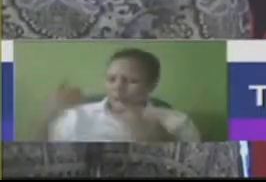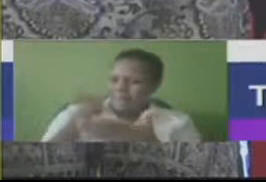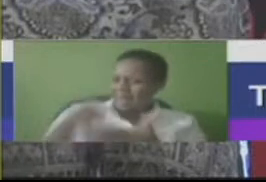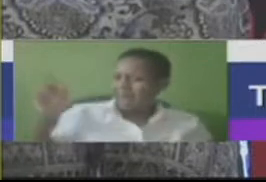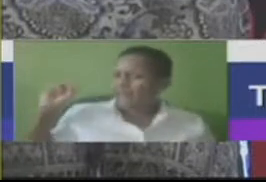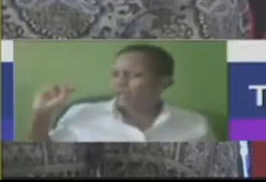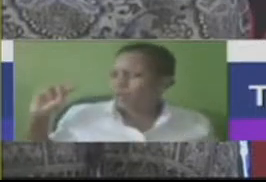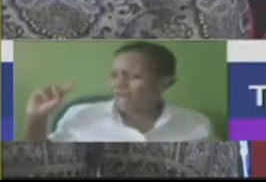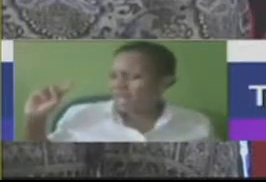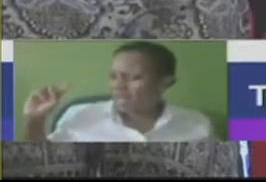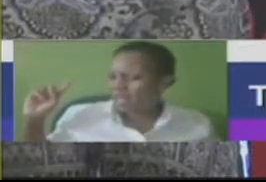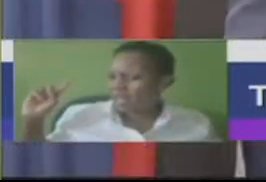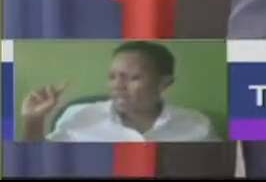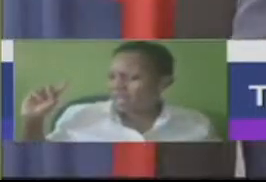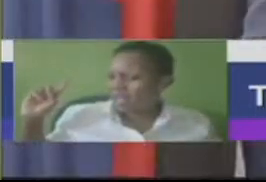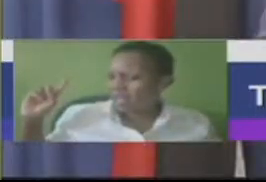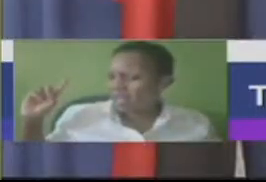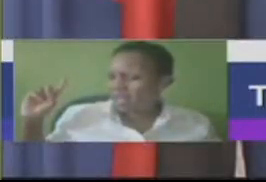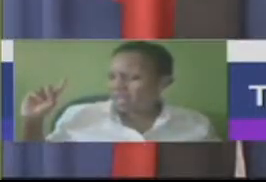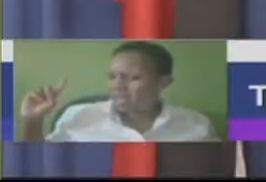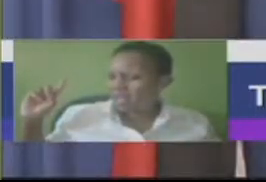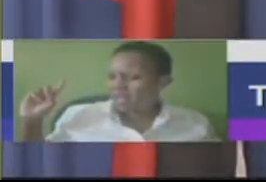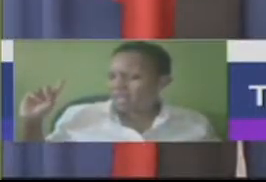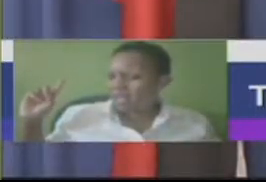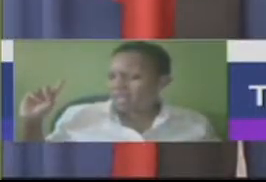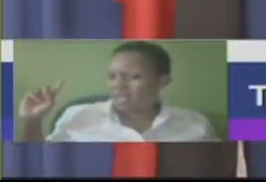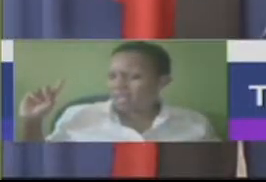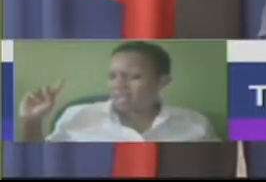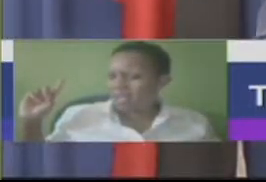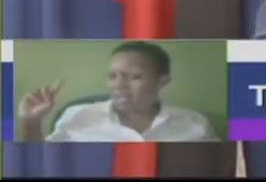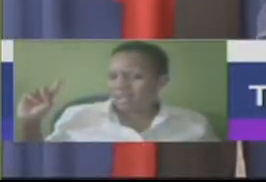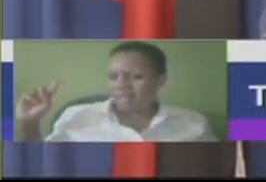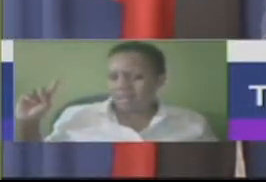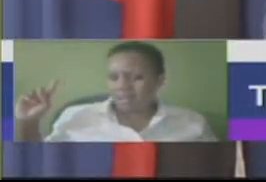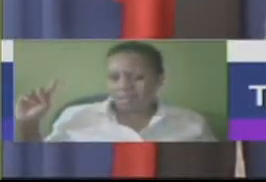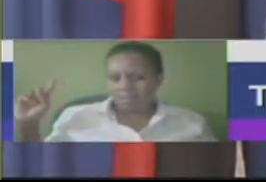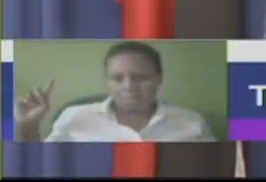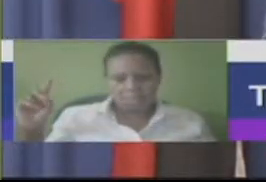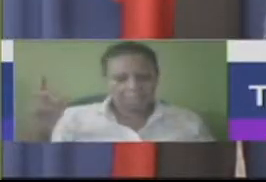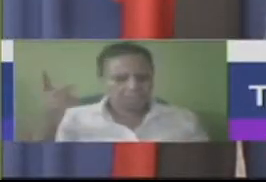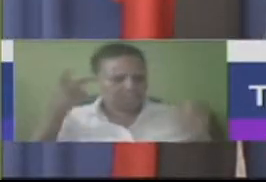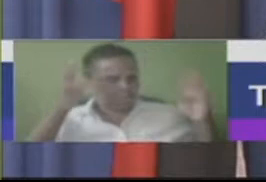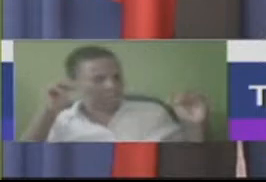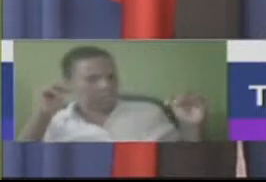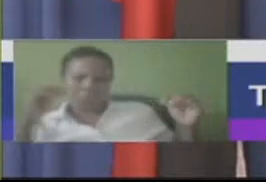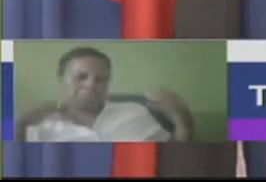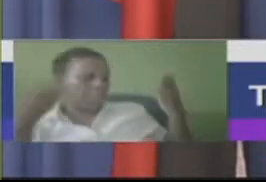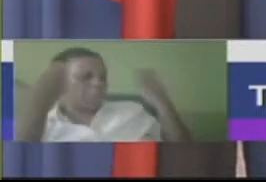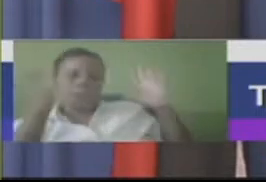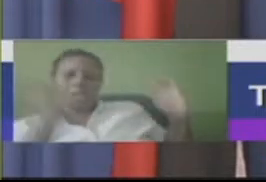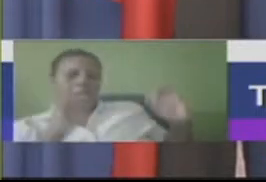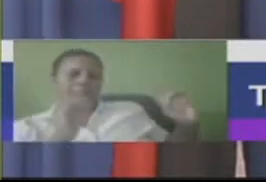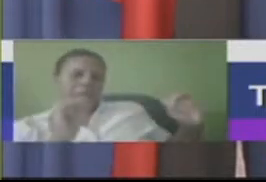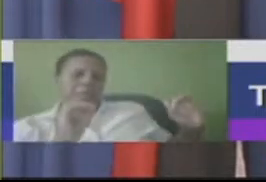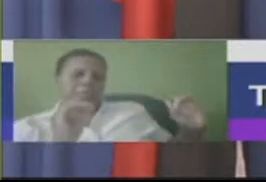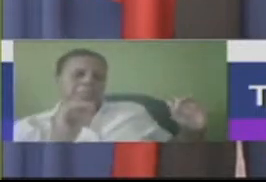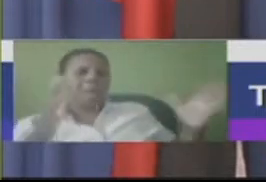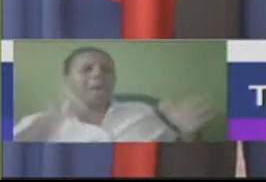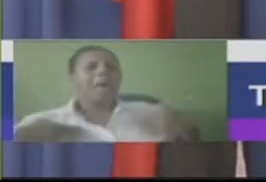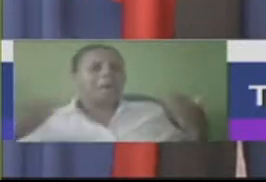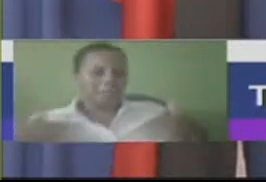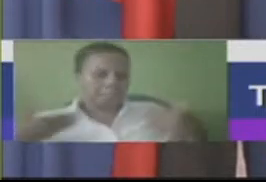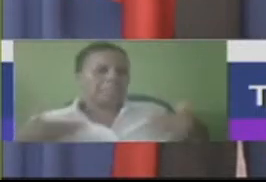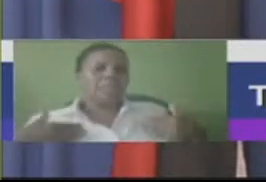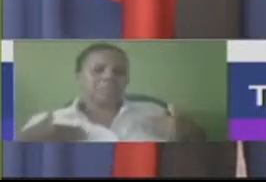much? No, we don't, because we are very grateful for the offer from Mexico, but all the vaccines that